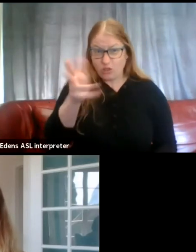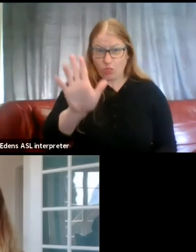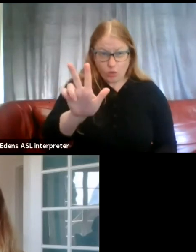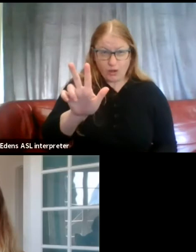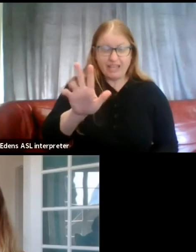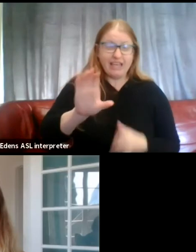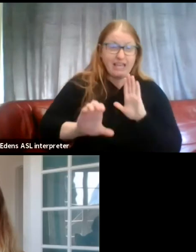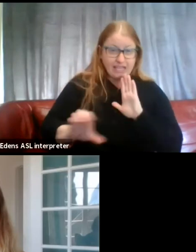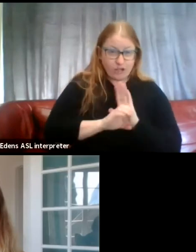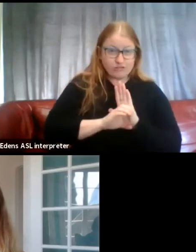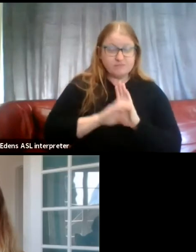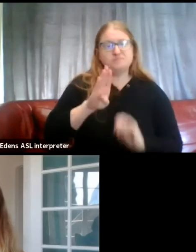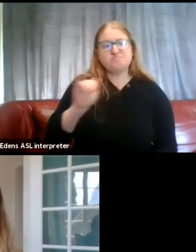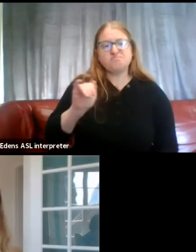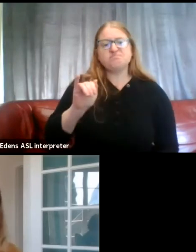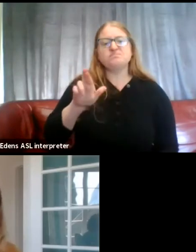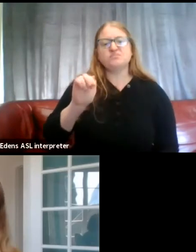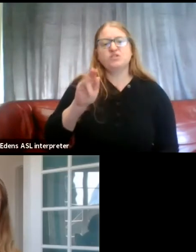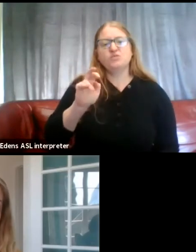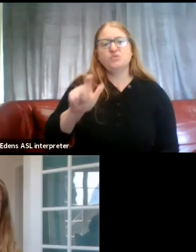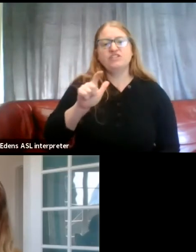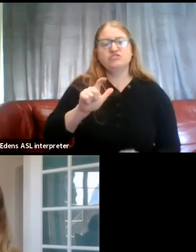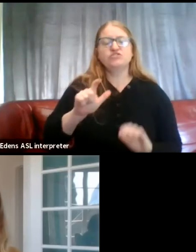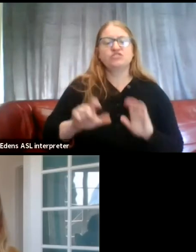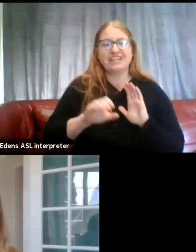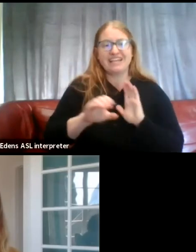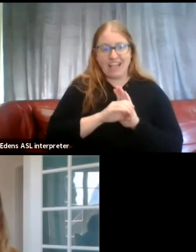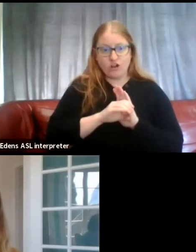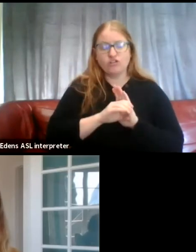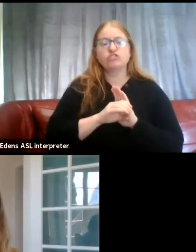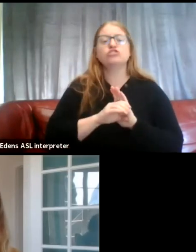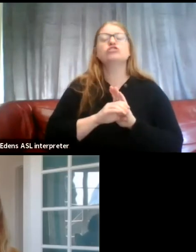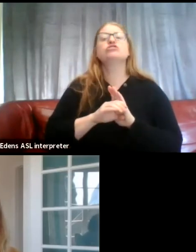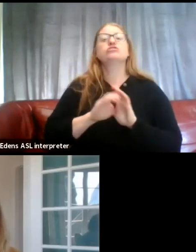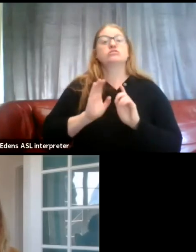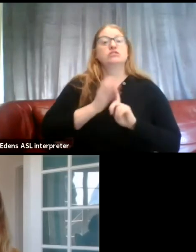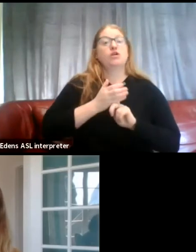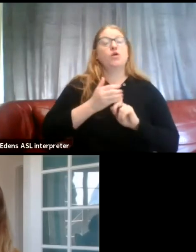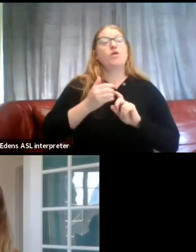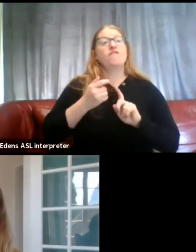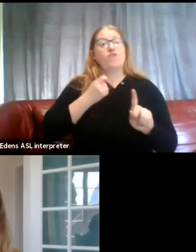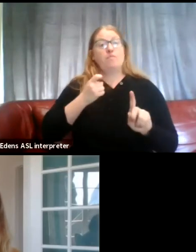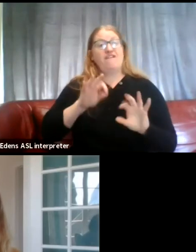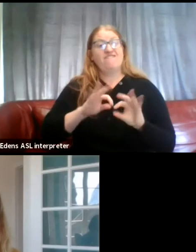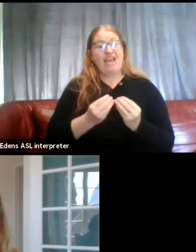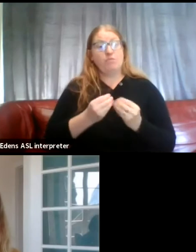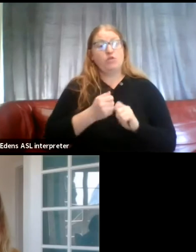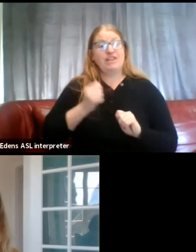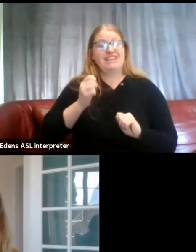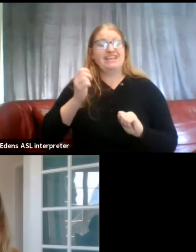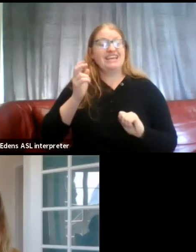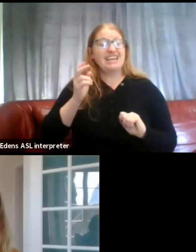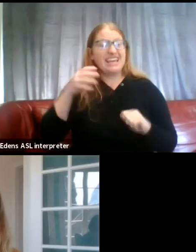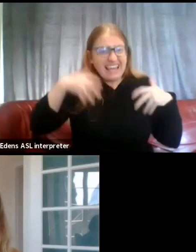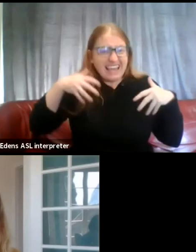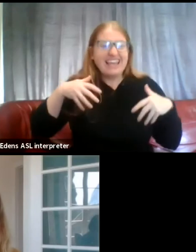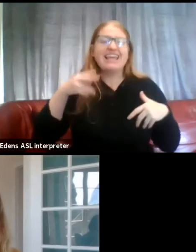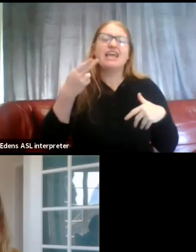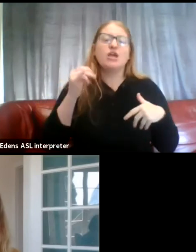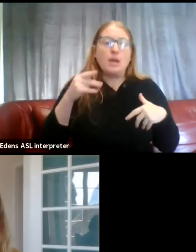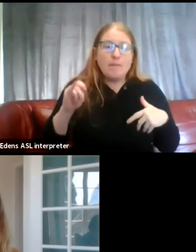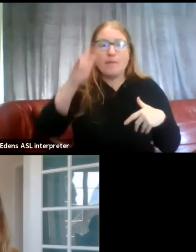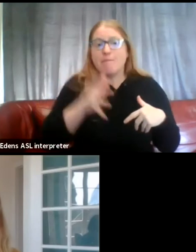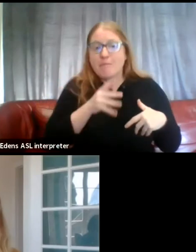are they're biracial characters who are played as being from a family with hippie parents who are a white dad and a Black